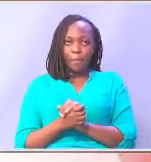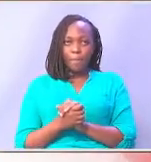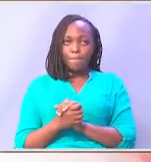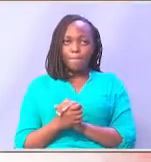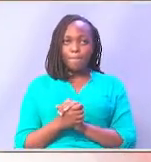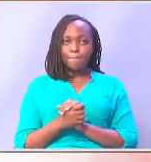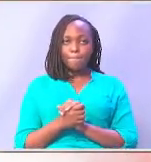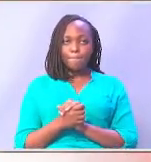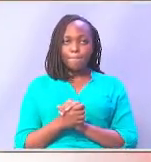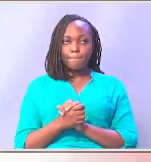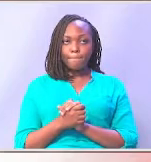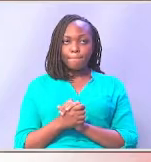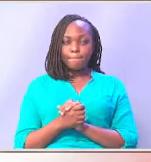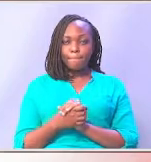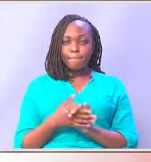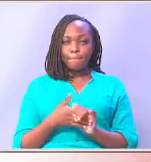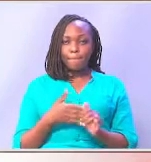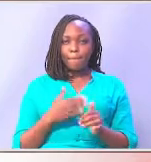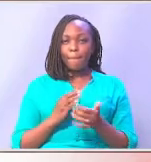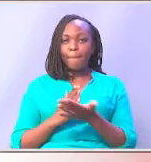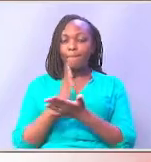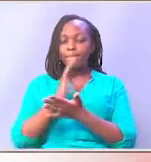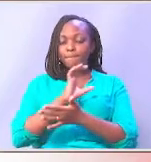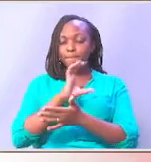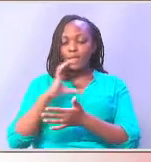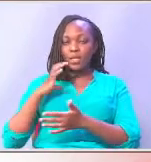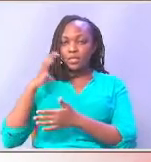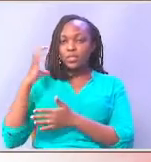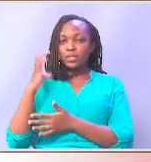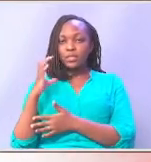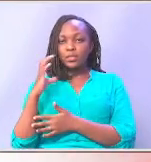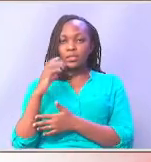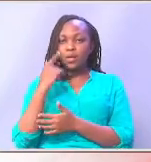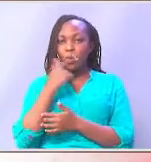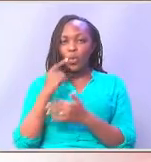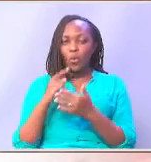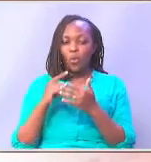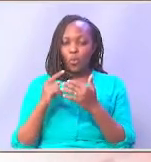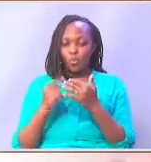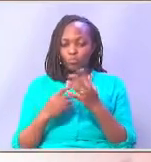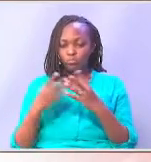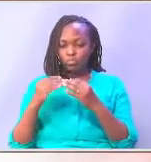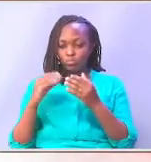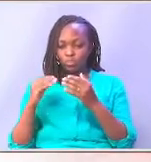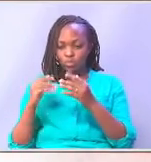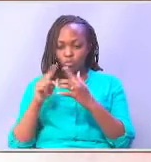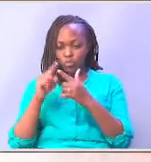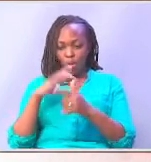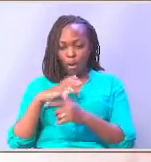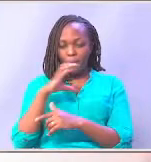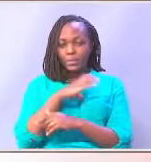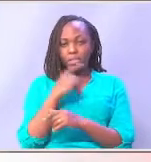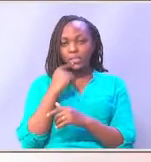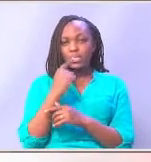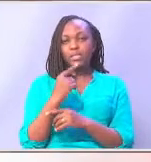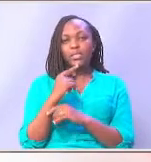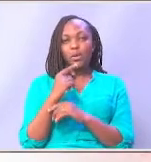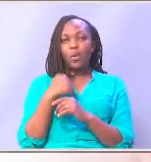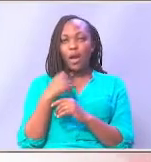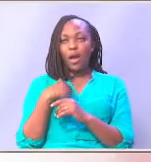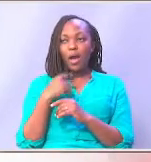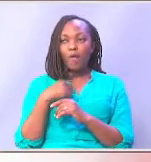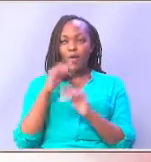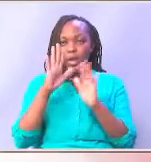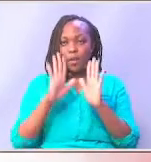through its chair, Senator Abshiru Alake, who appeared before the committee, says there is a need of standalone legislation